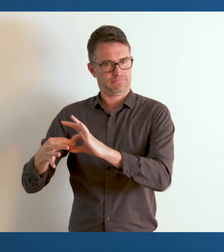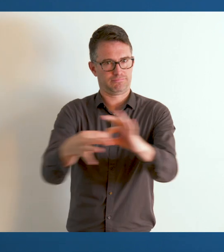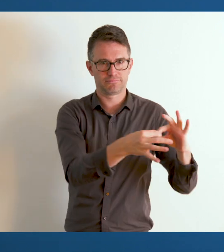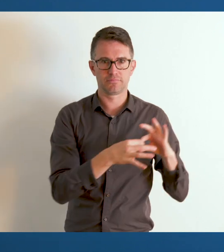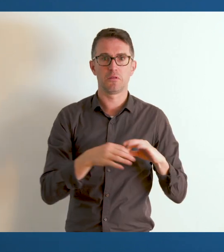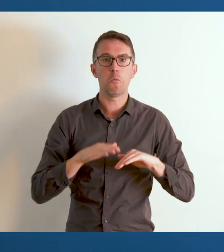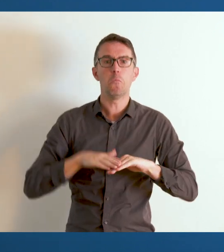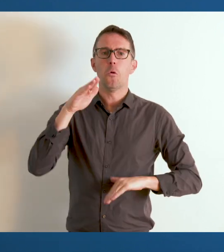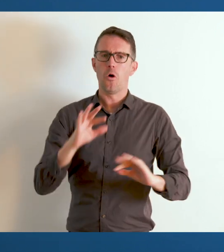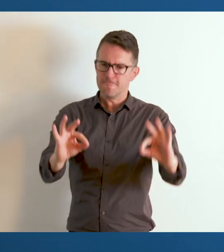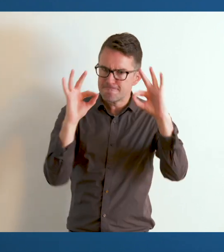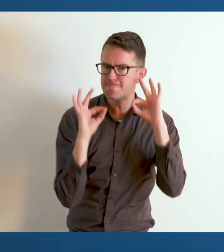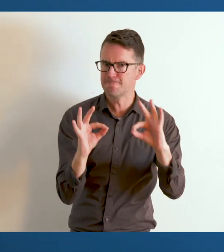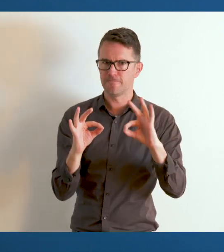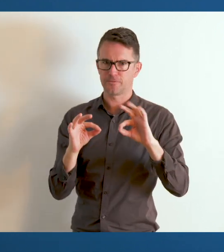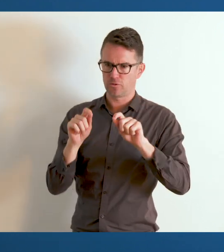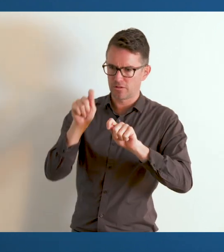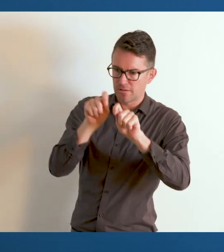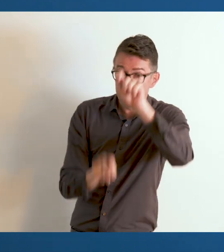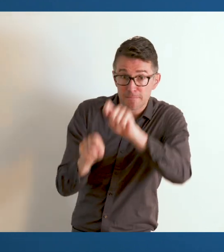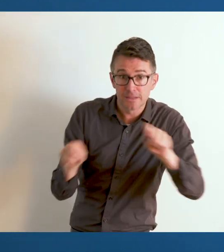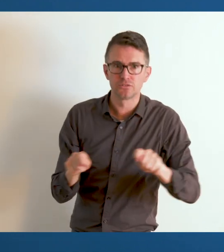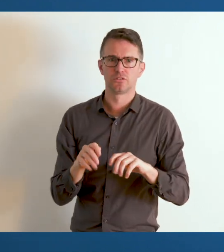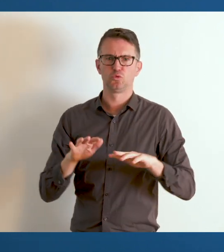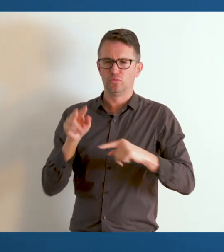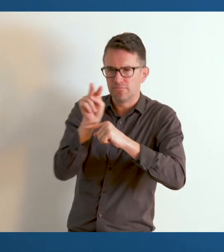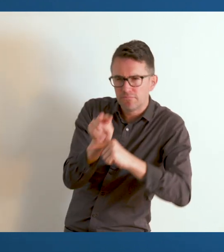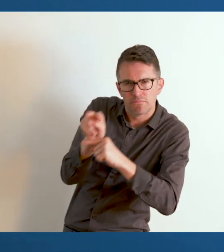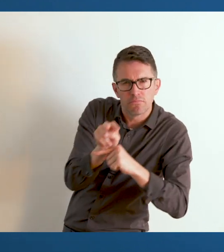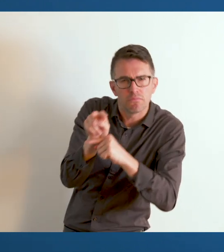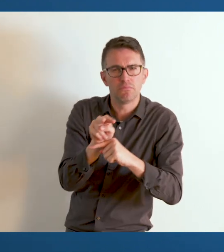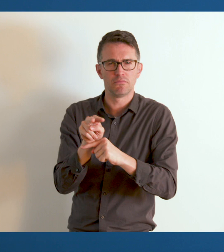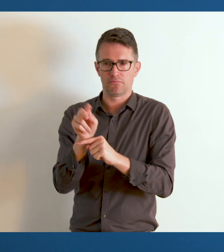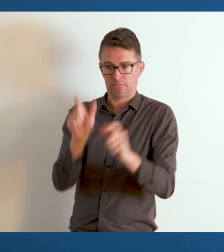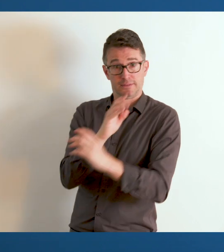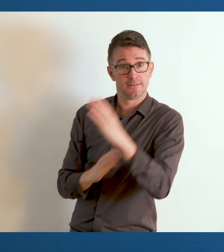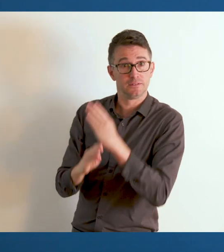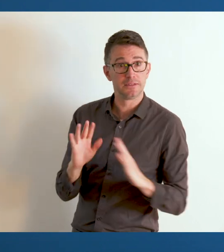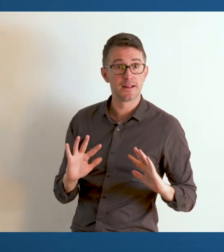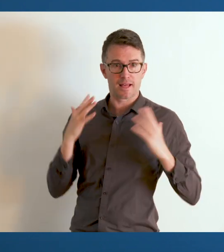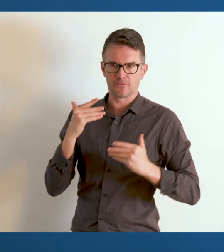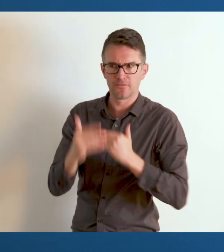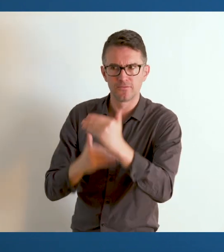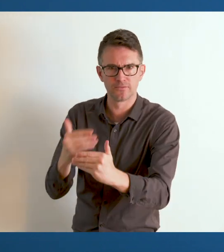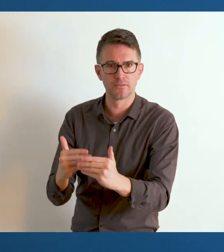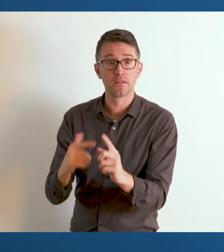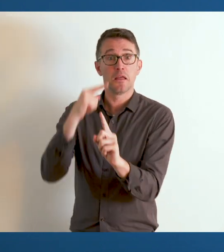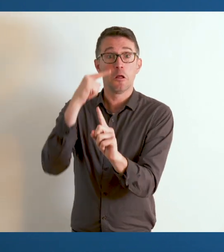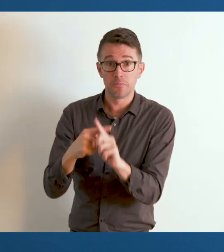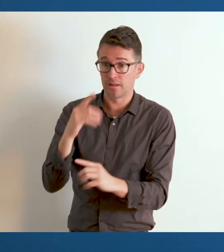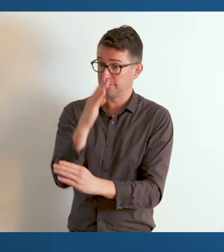internationally tested measures to monitor the status of persons with disabilities, and to incorporate disability